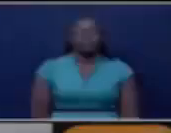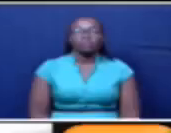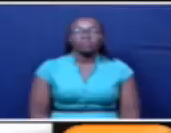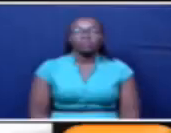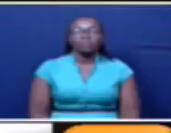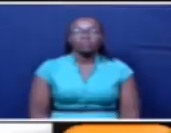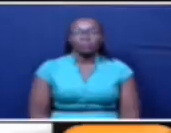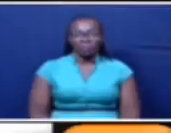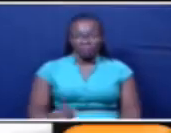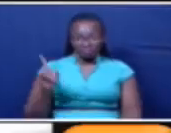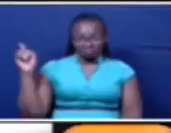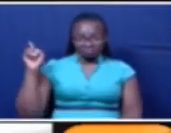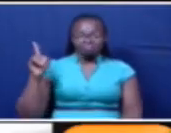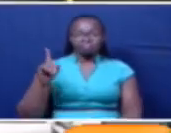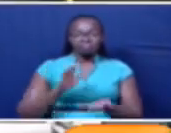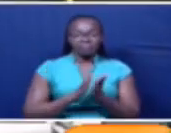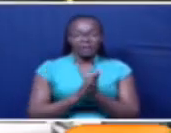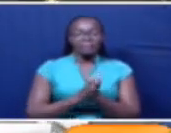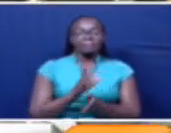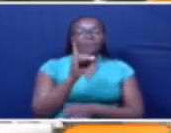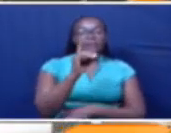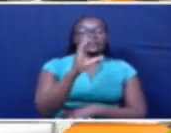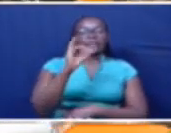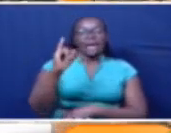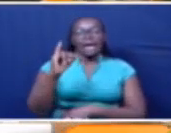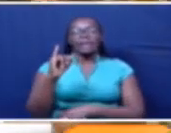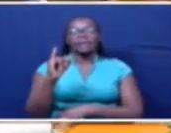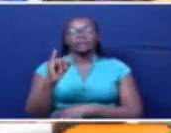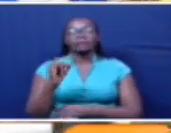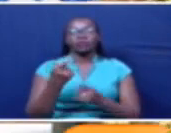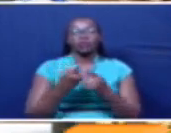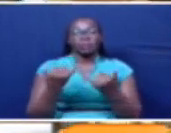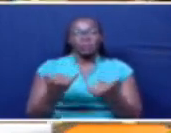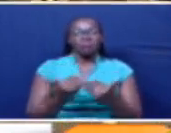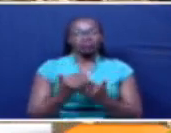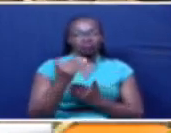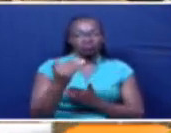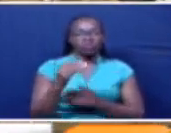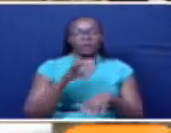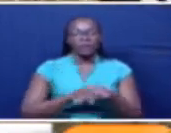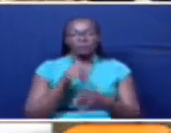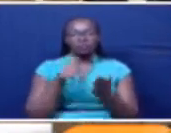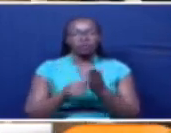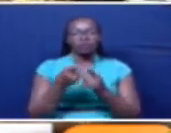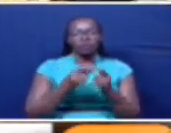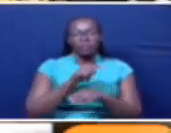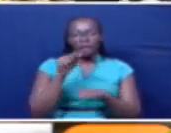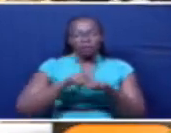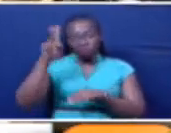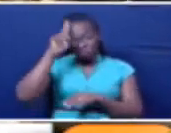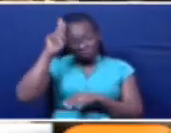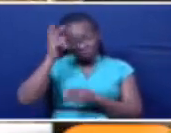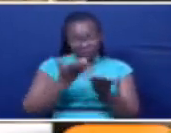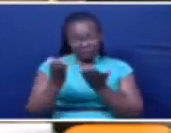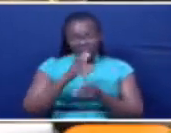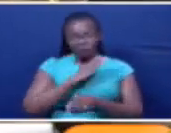Kinoti, who was nominated by President Uhuru Kenyatta to replace Ndegwa Muhoro, received a nod from the National Police Service Commission, who